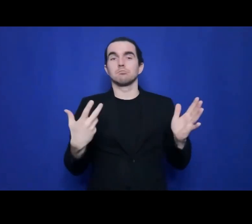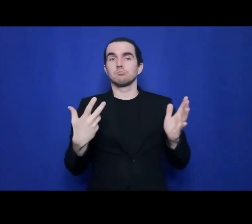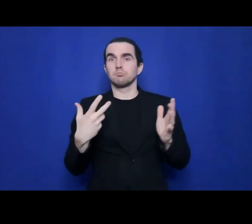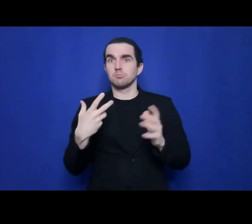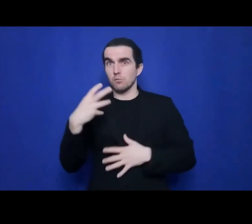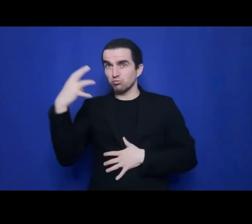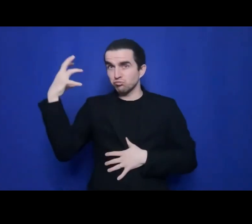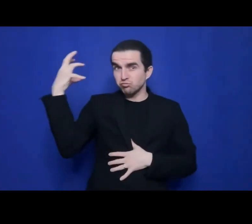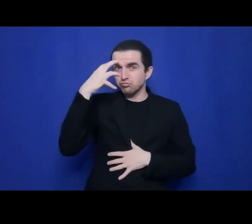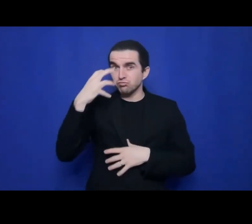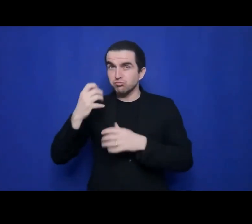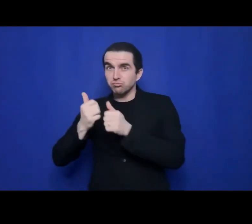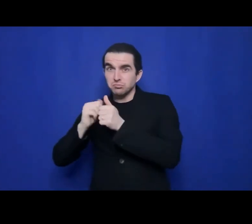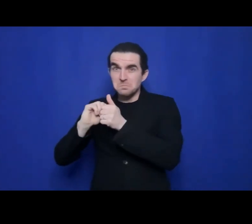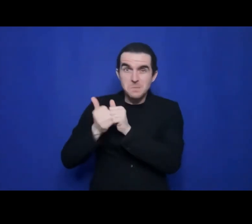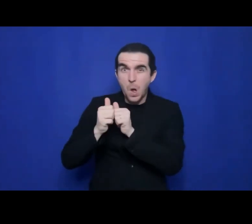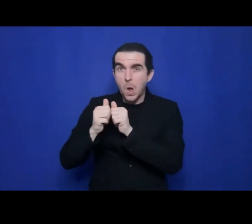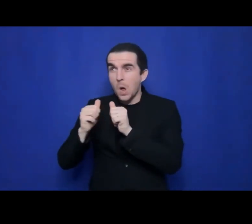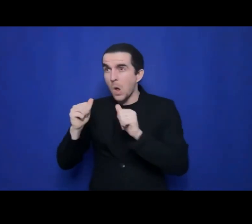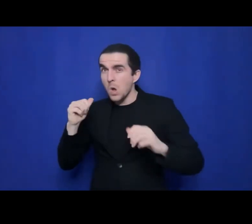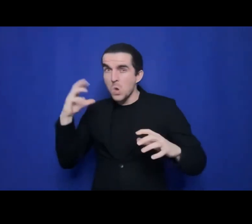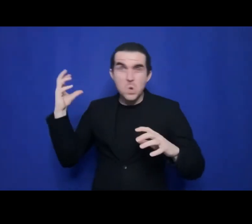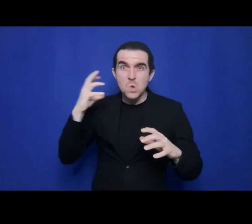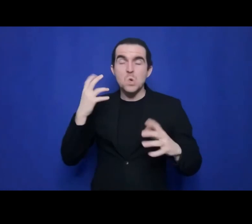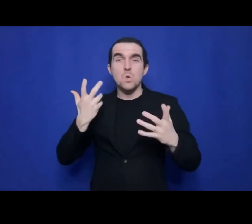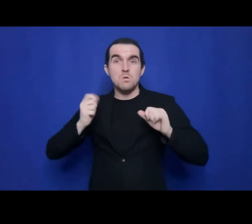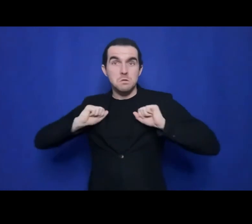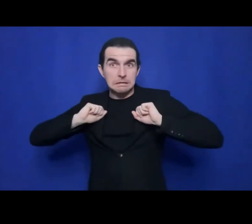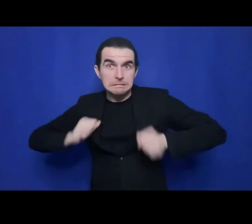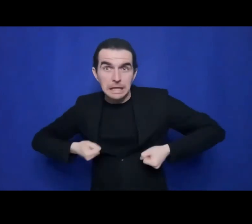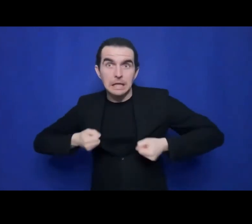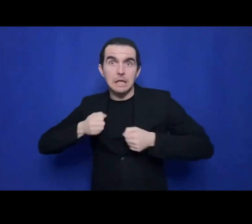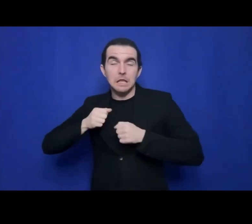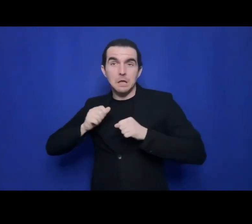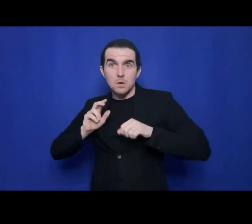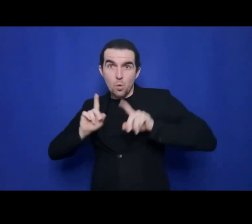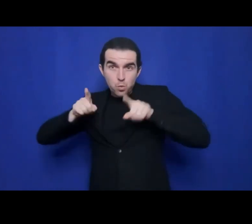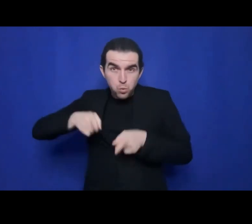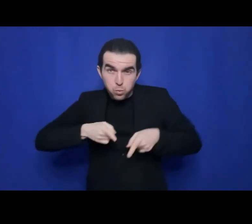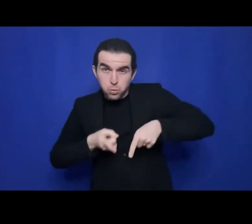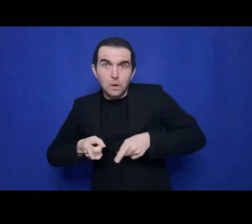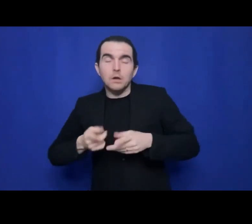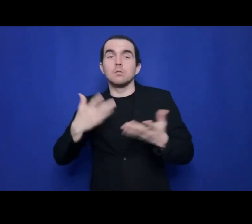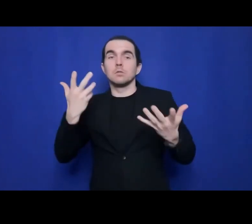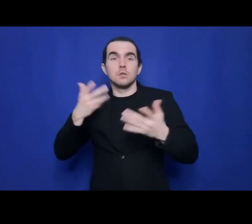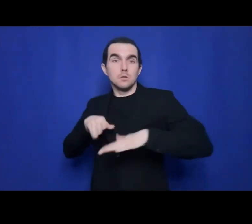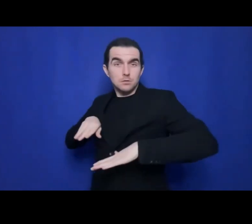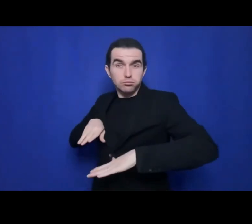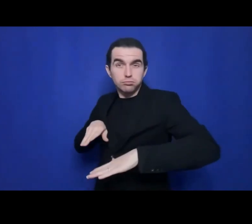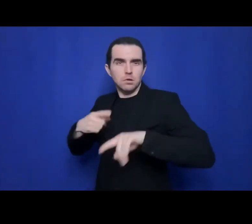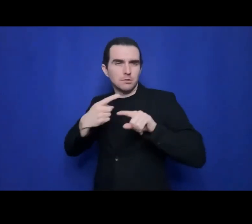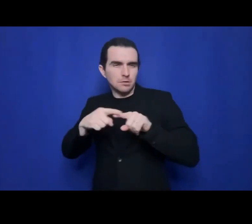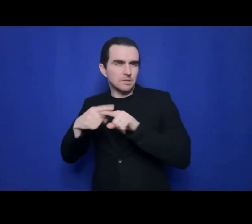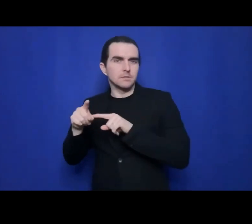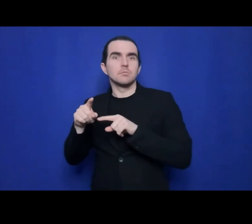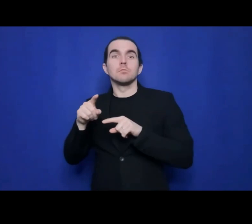diving, scuba diving, that it's becoming inclusive in Argentina as well, and that here in my country, in El Salvador, is becoming a thing